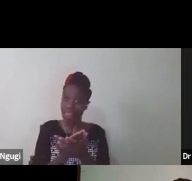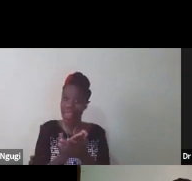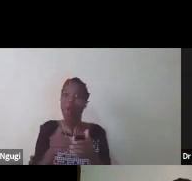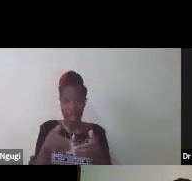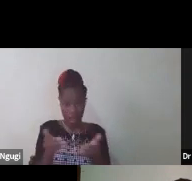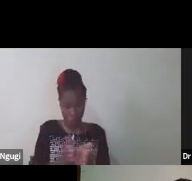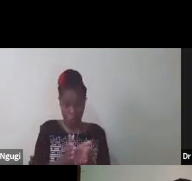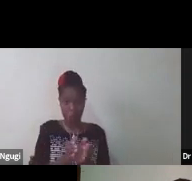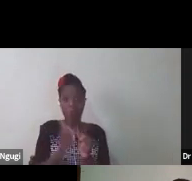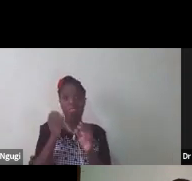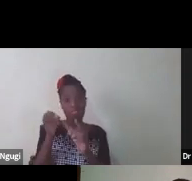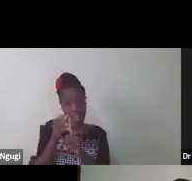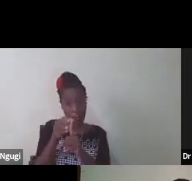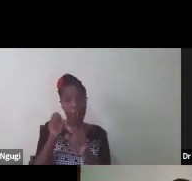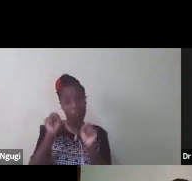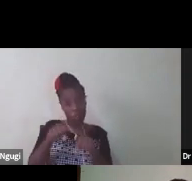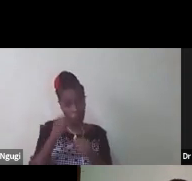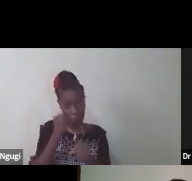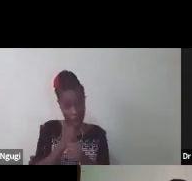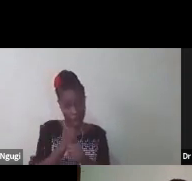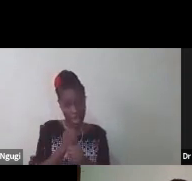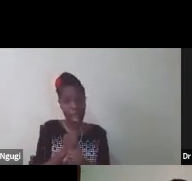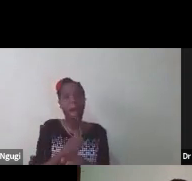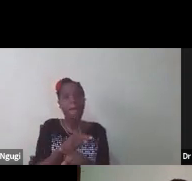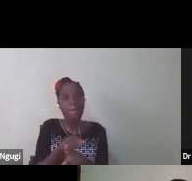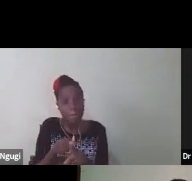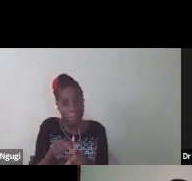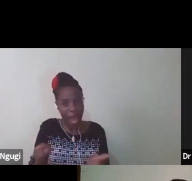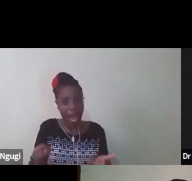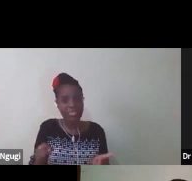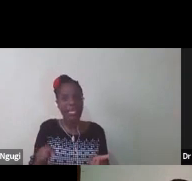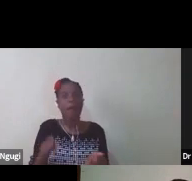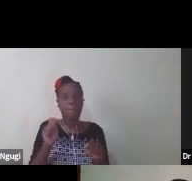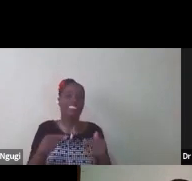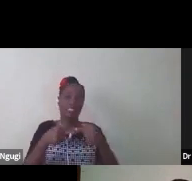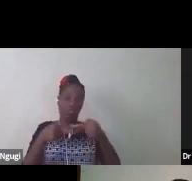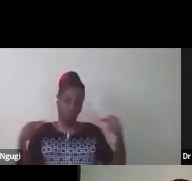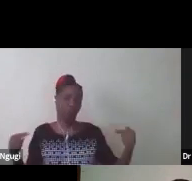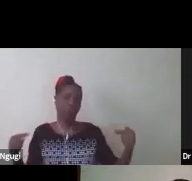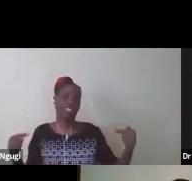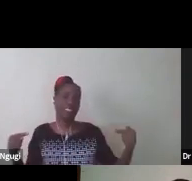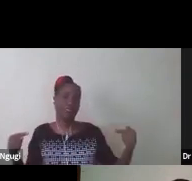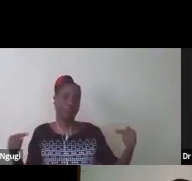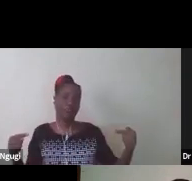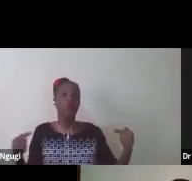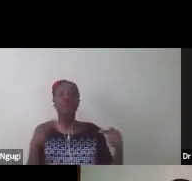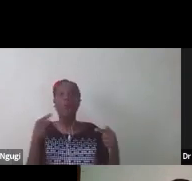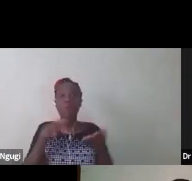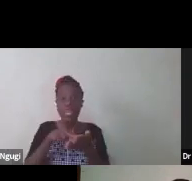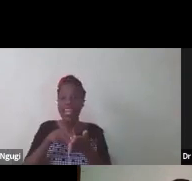Why not? But the issue is that in putting them in groups, you still observe the social distancing. That means you must have big enough